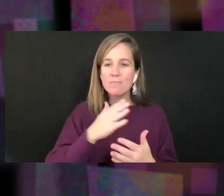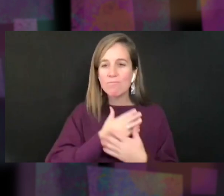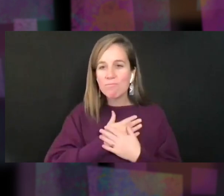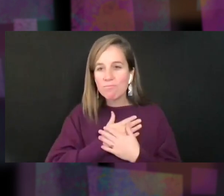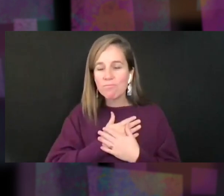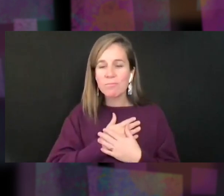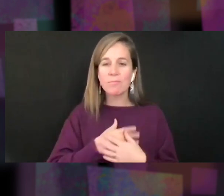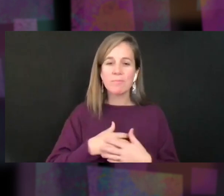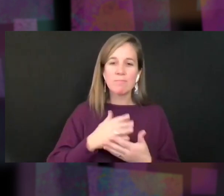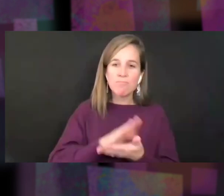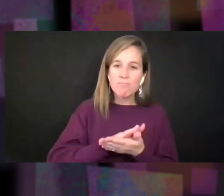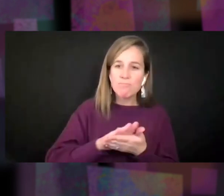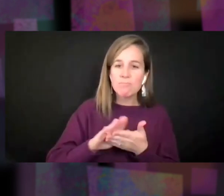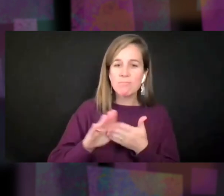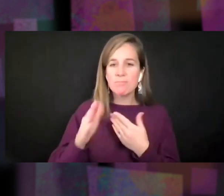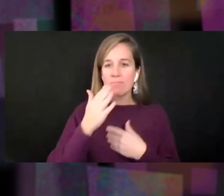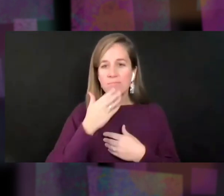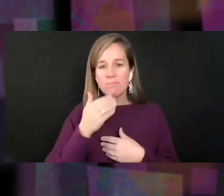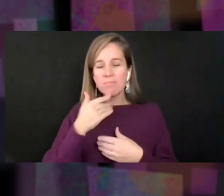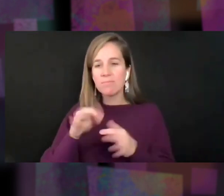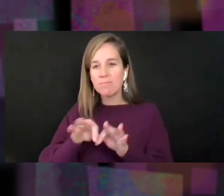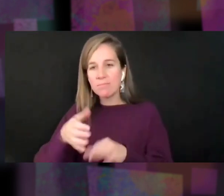when you need it.